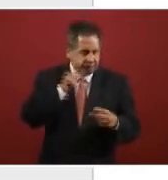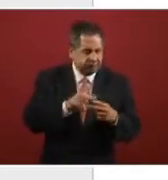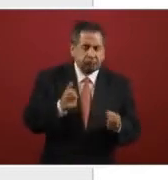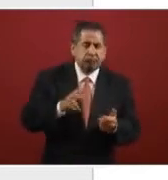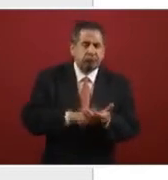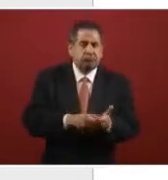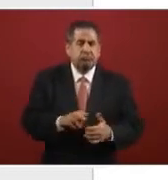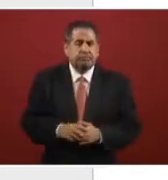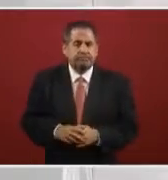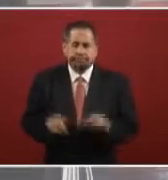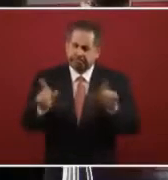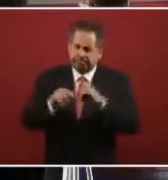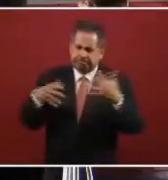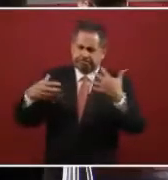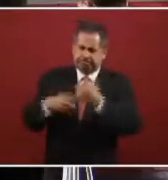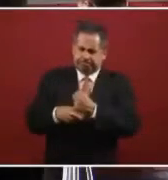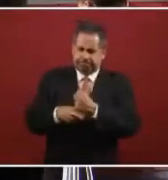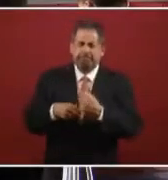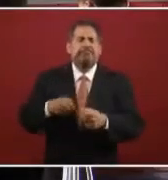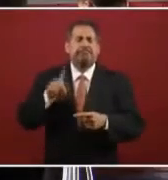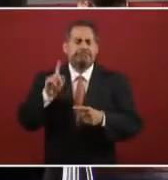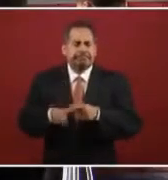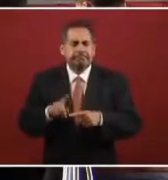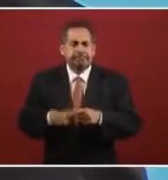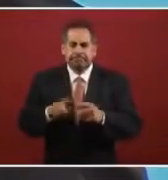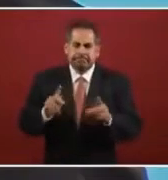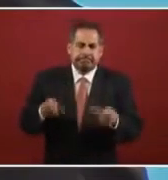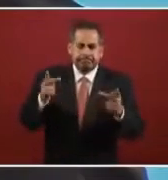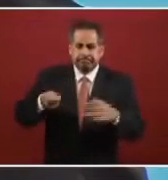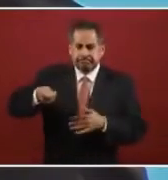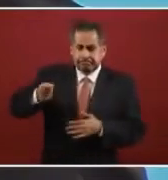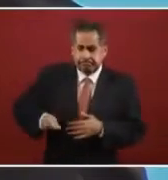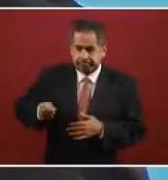105. So in synthesis,